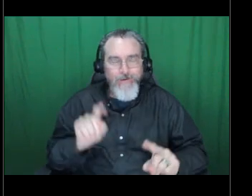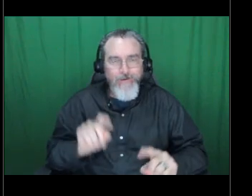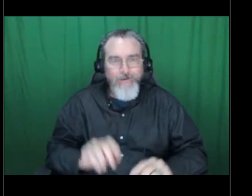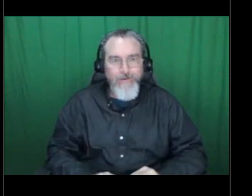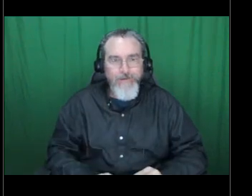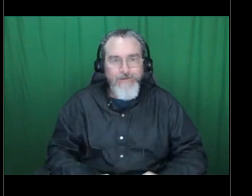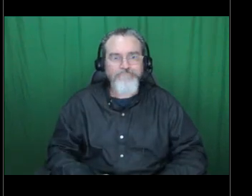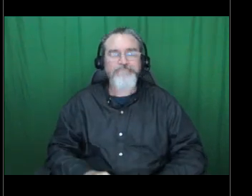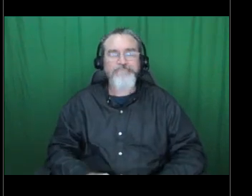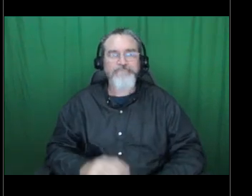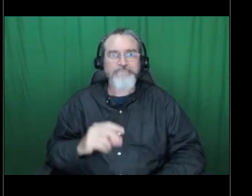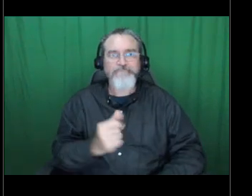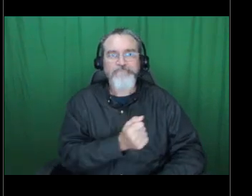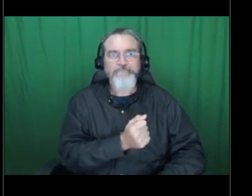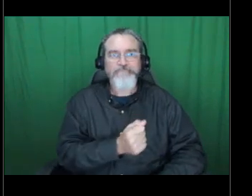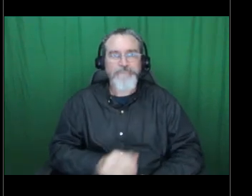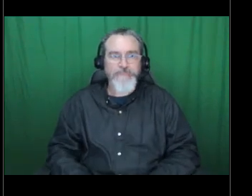question.